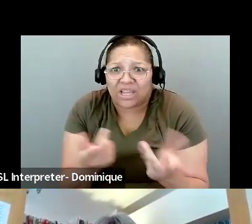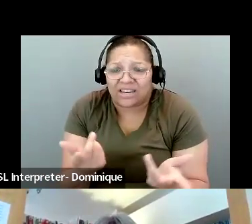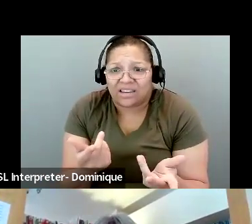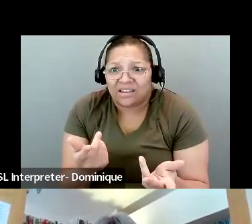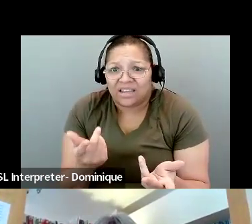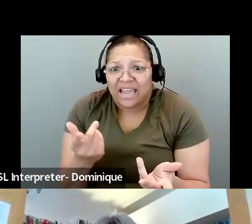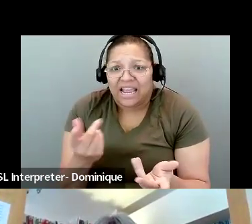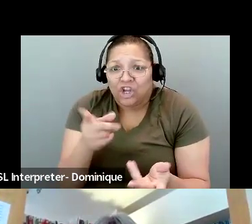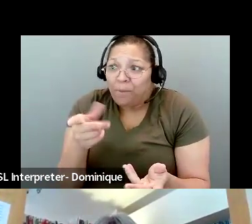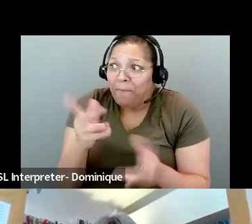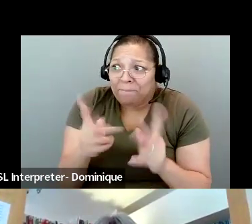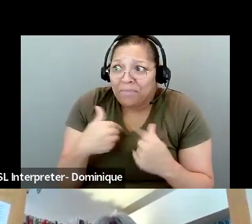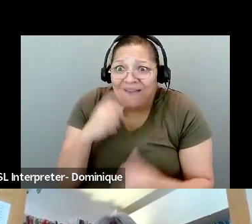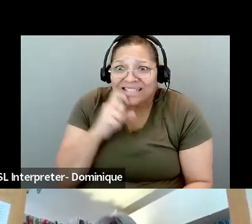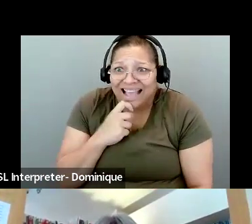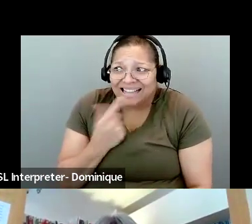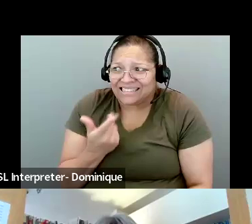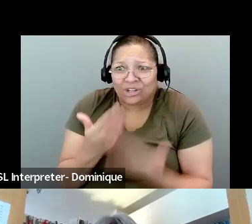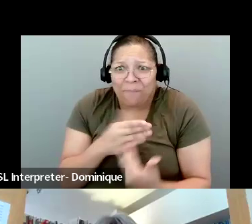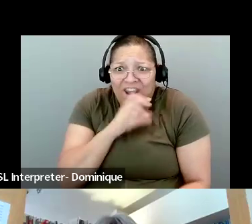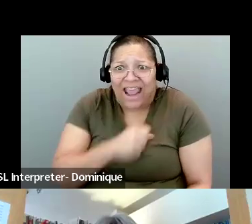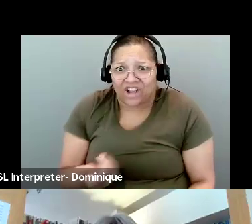matter what age. And so